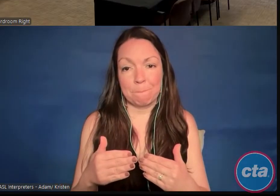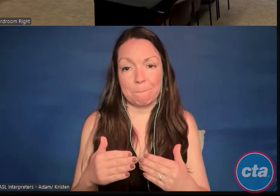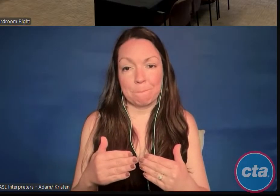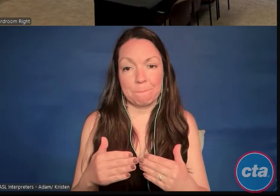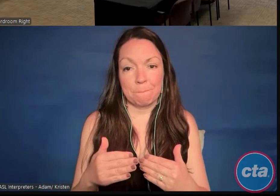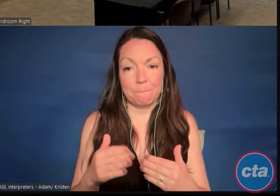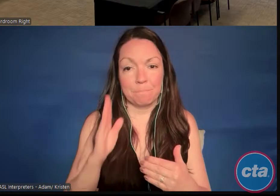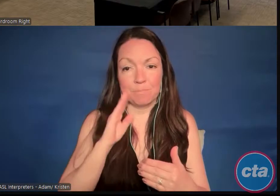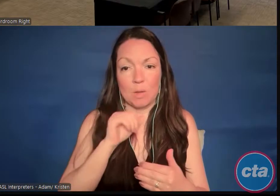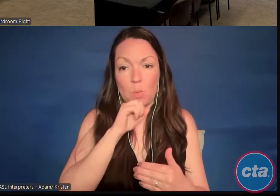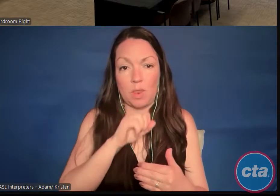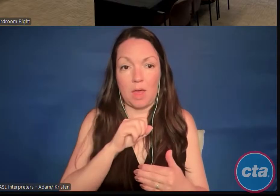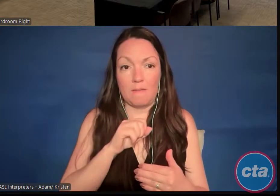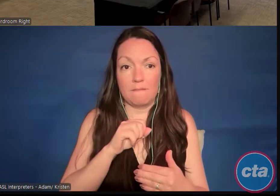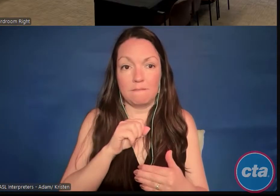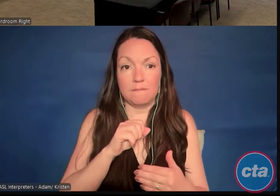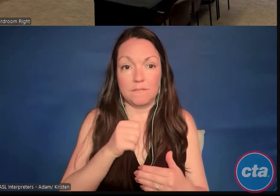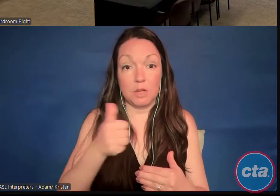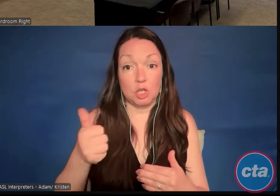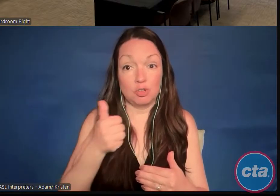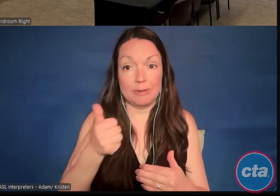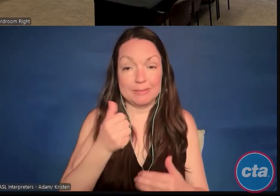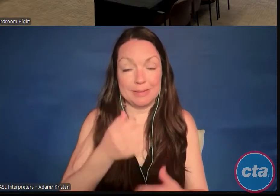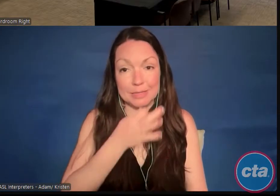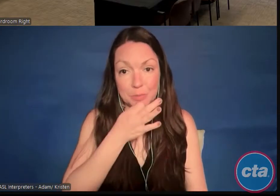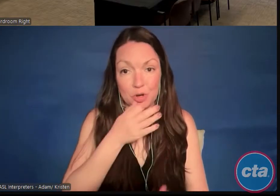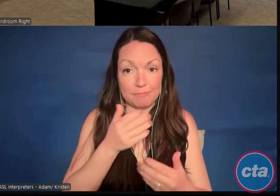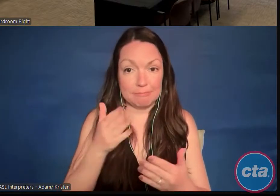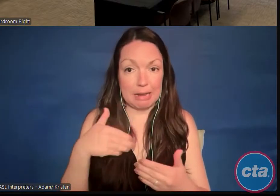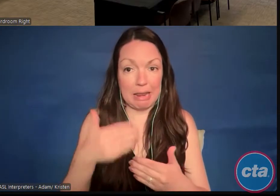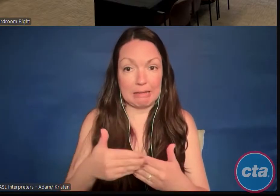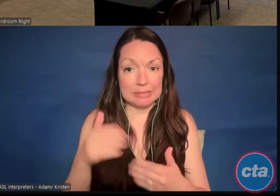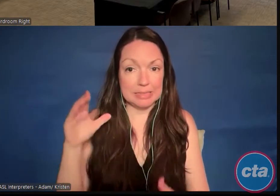would love a transit expert to be our next CEO.